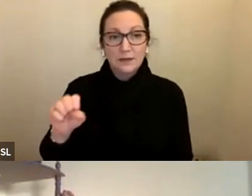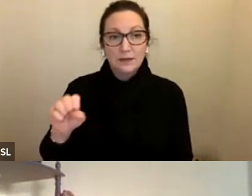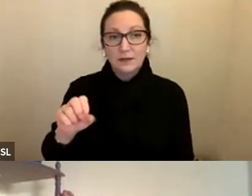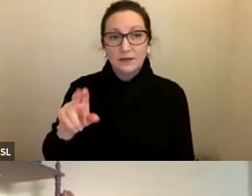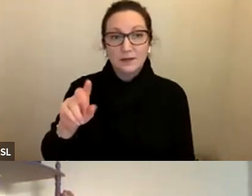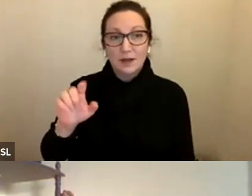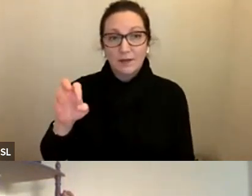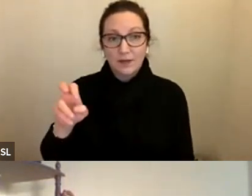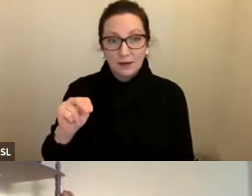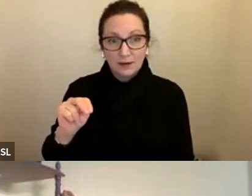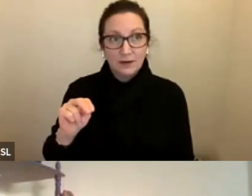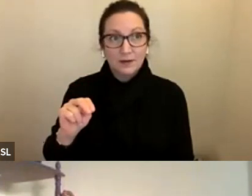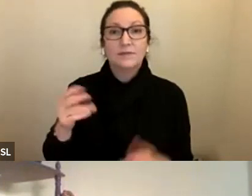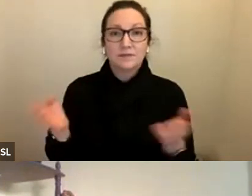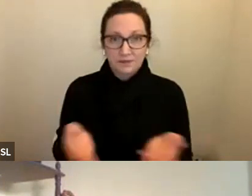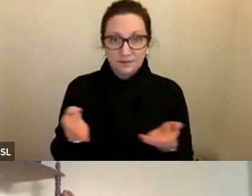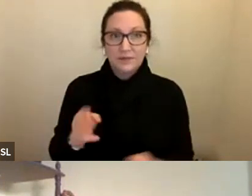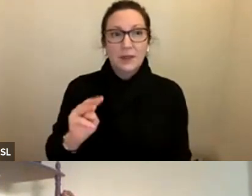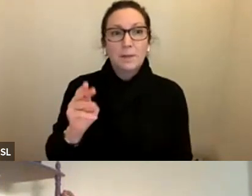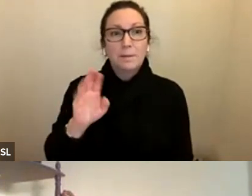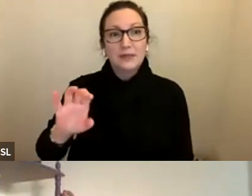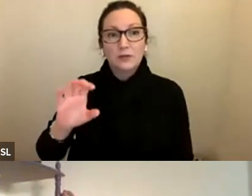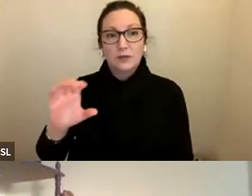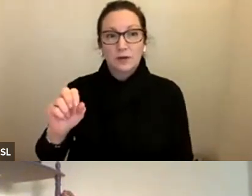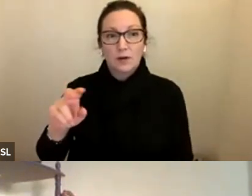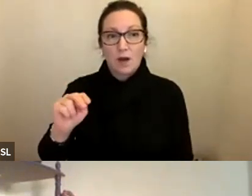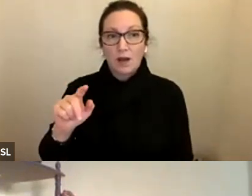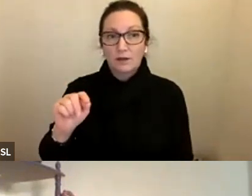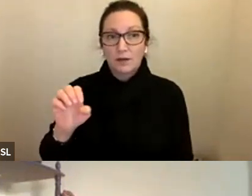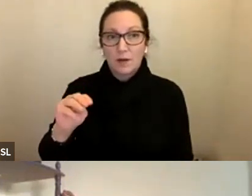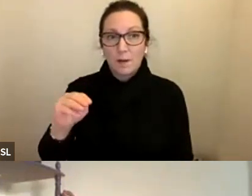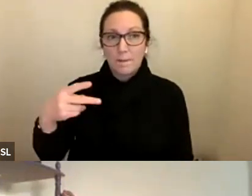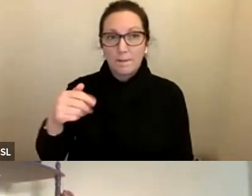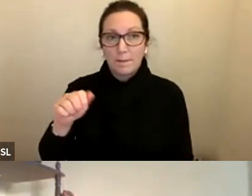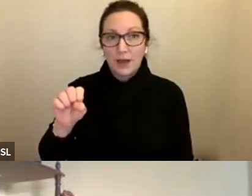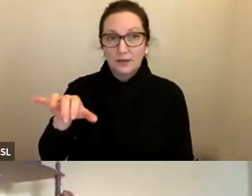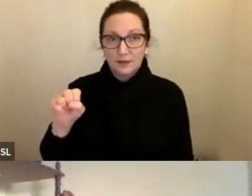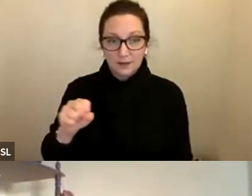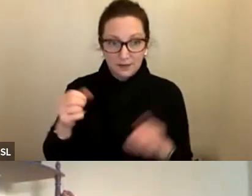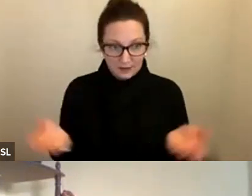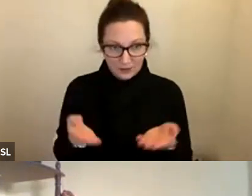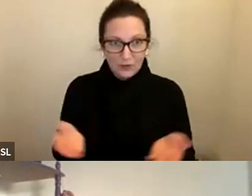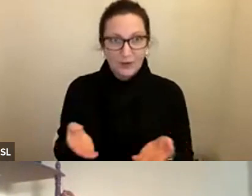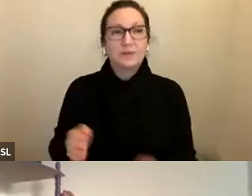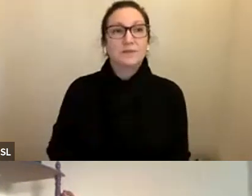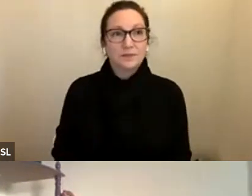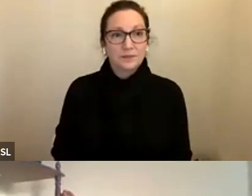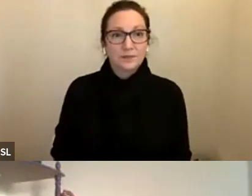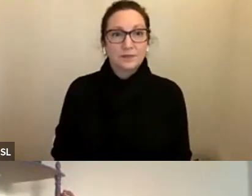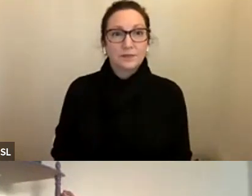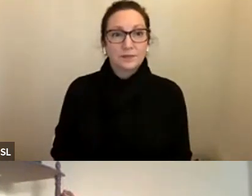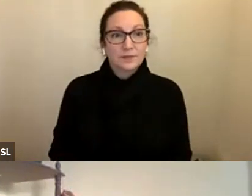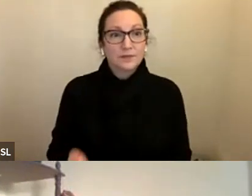Present. And Mr. Contempasis. Present. Thank you. Everyone is here except Ms. Thank you,